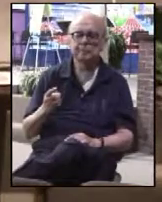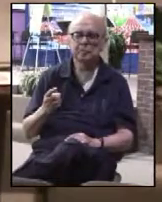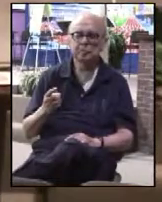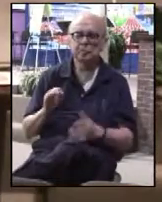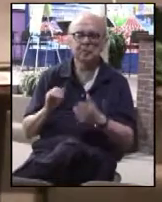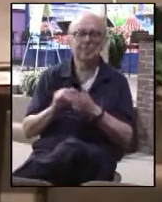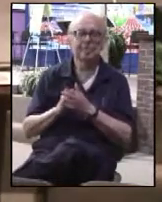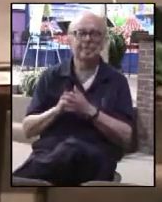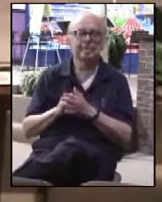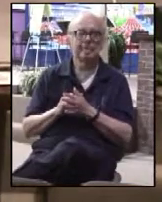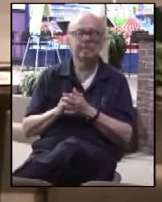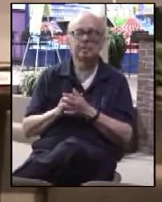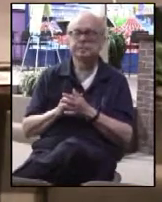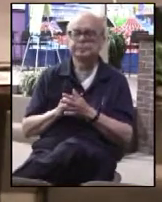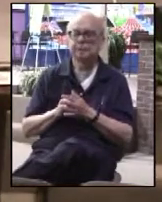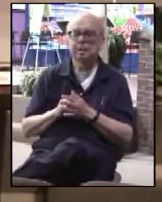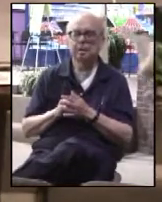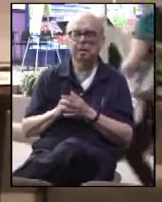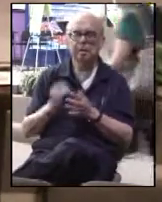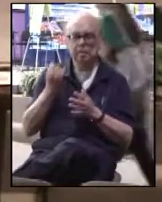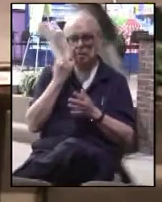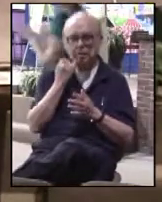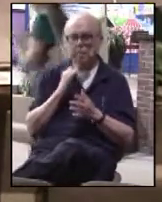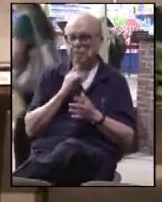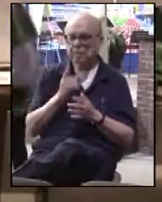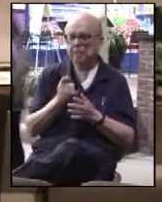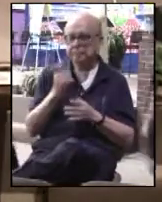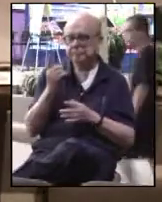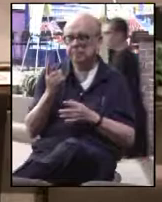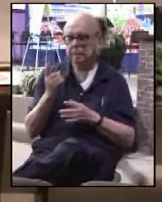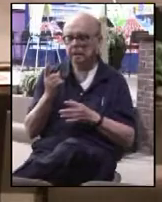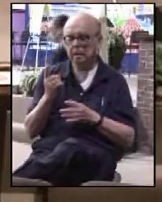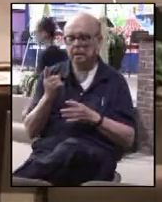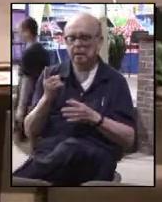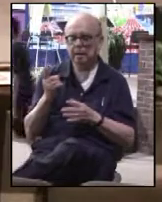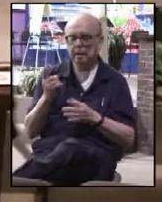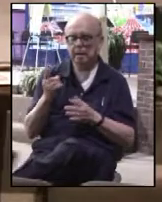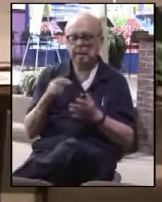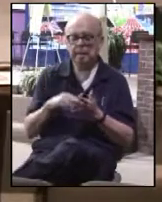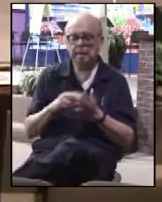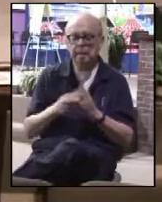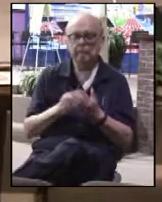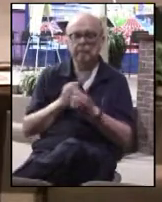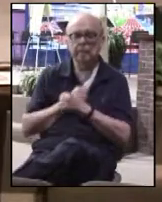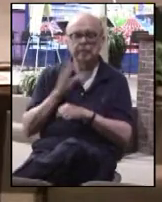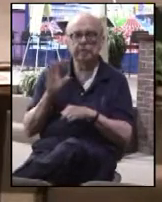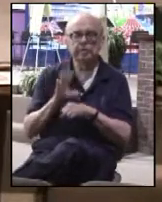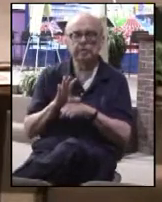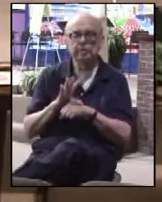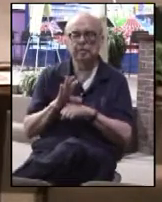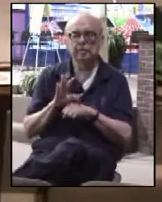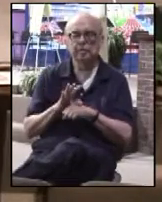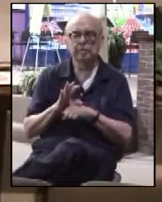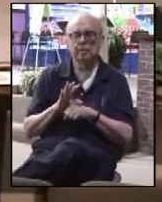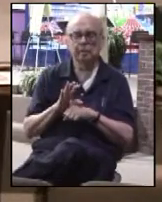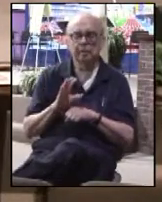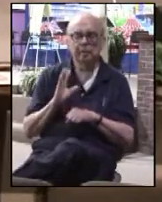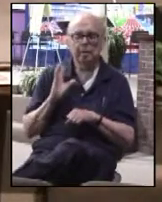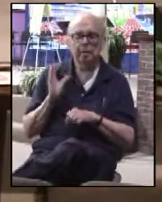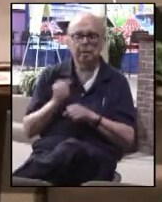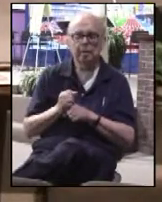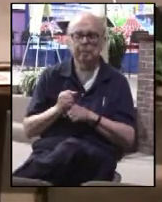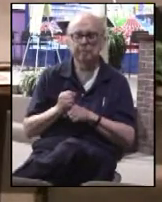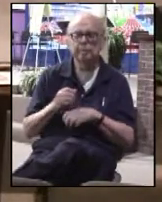that if you really understand what loving your church is all about then you're going to